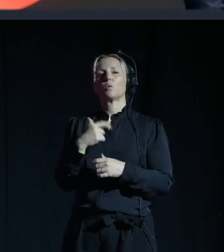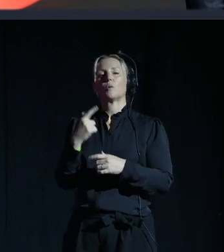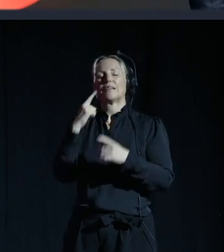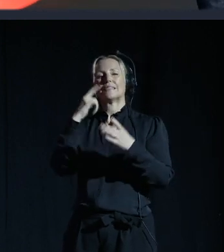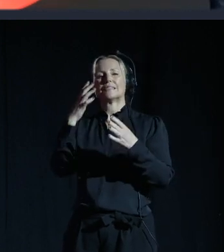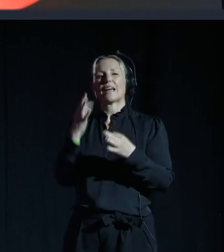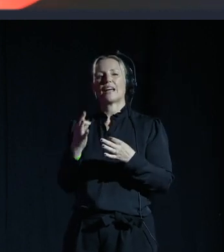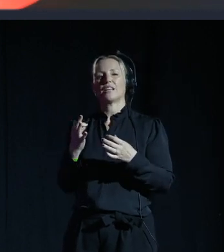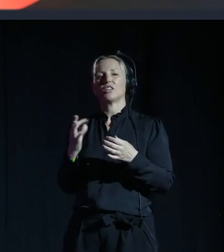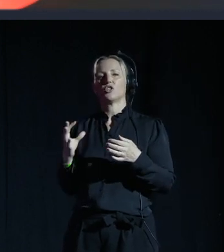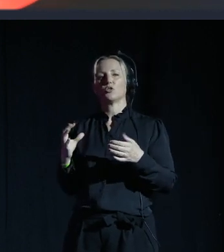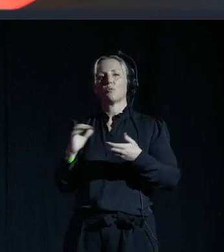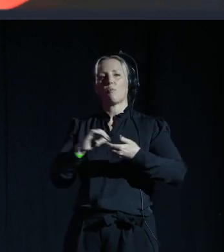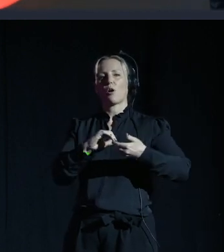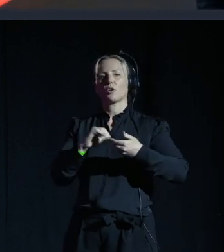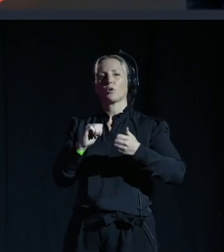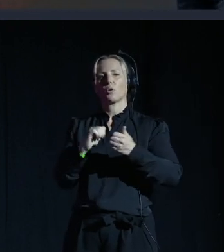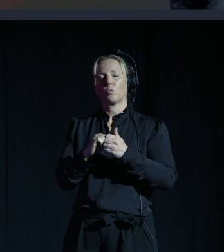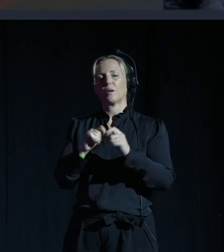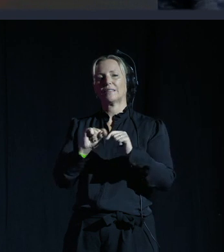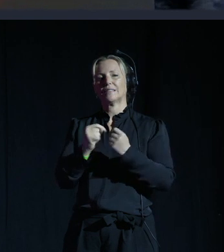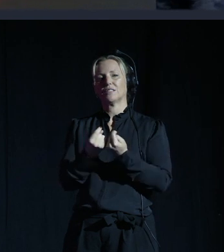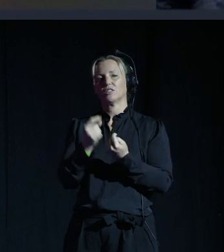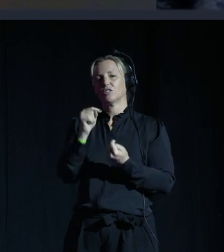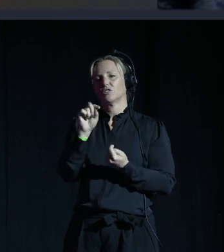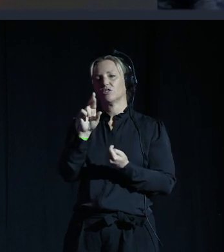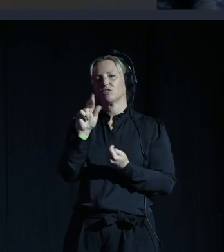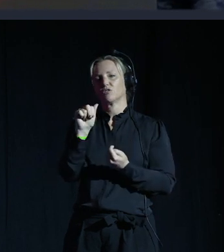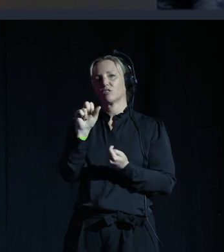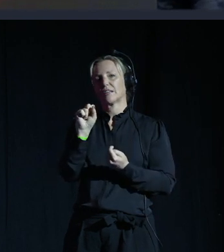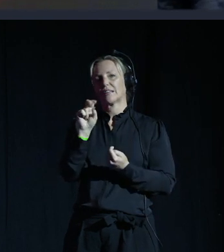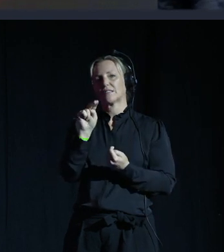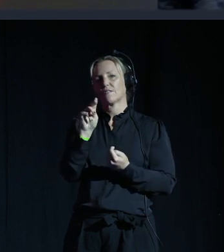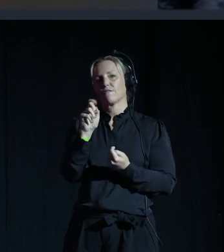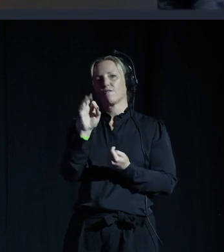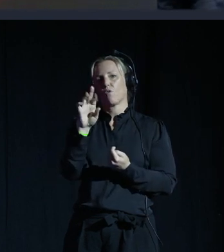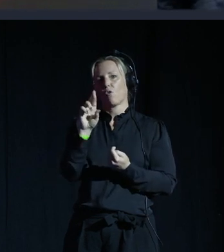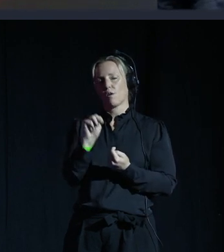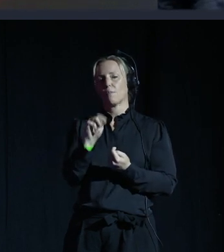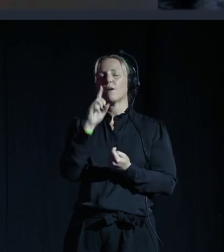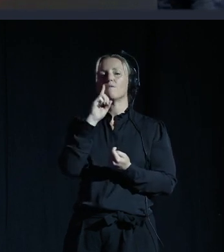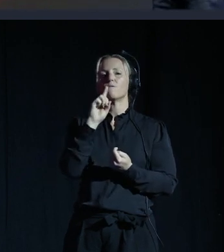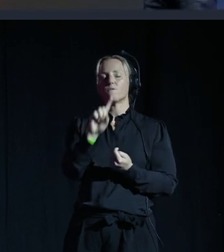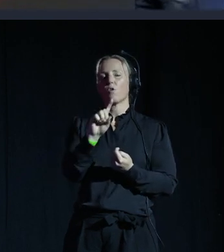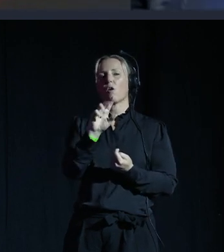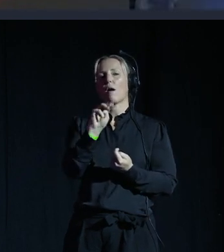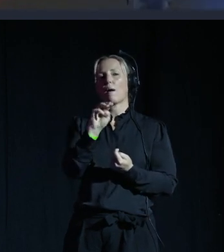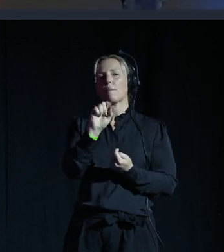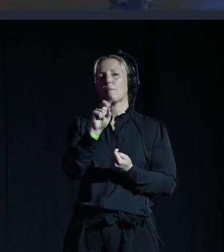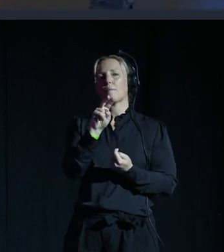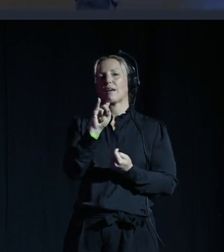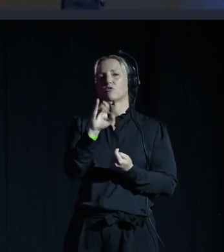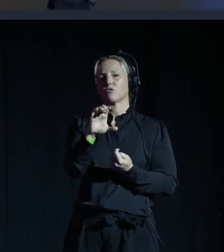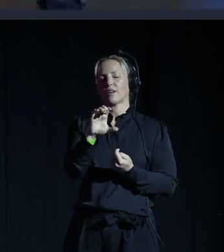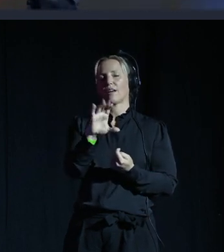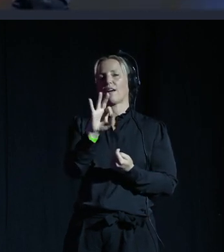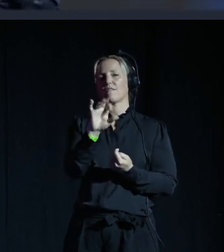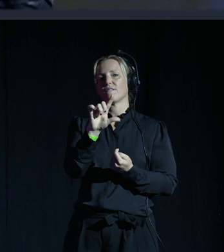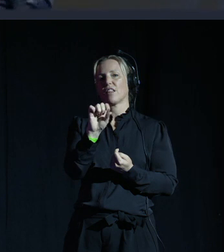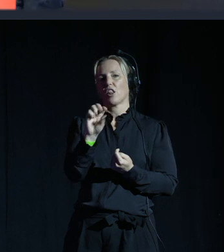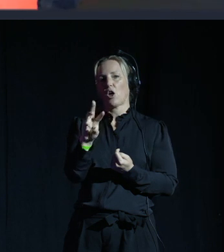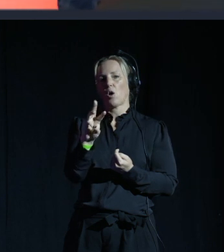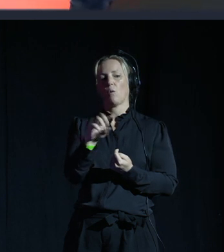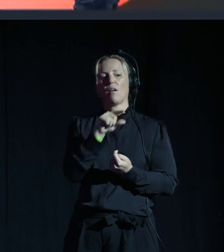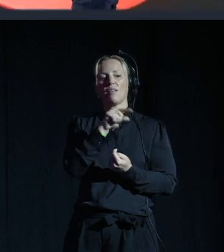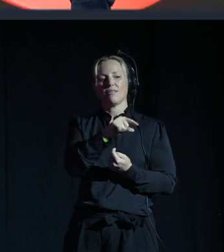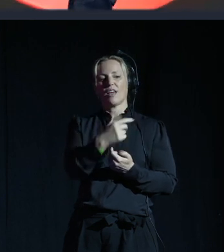the founders of the metric flow semantic layer engine. And the team joined us, and they joined